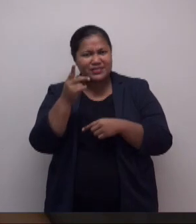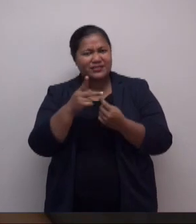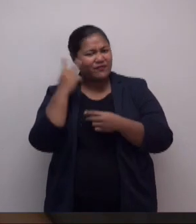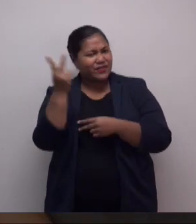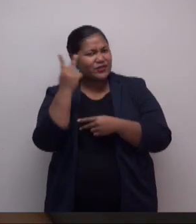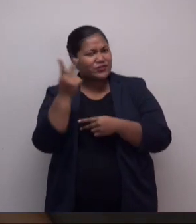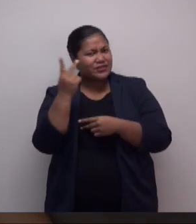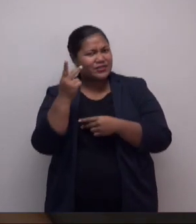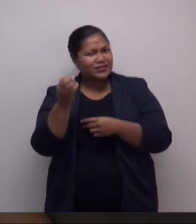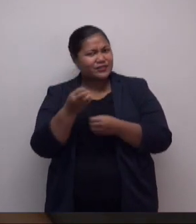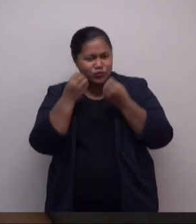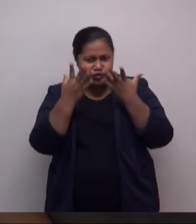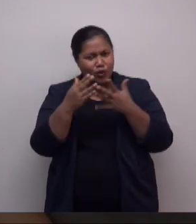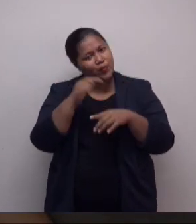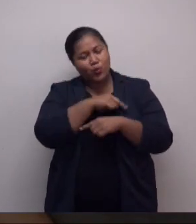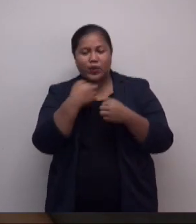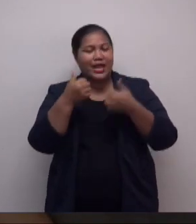declare mission accomplished.